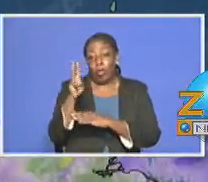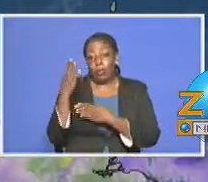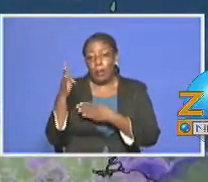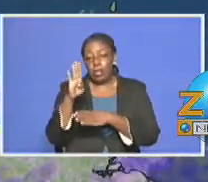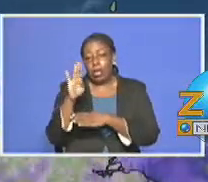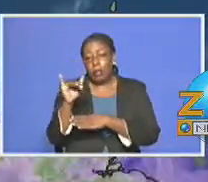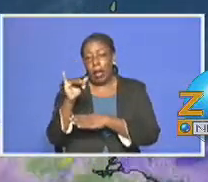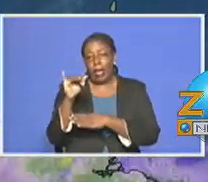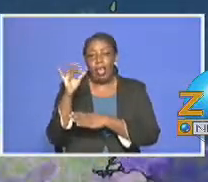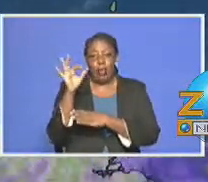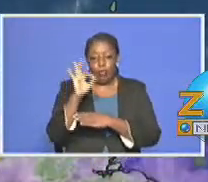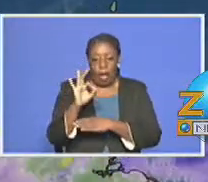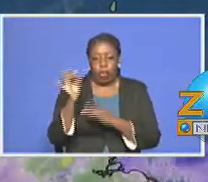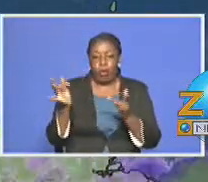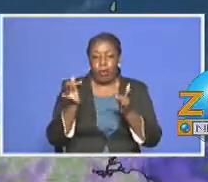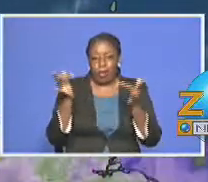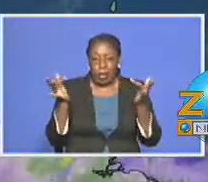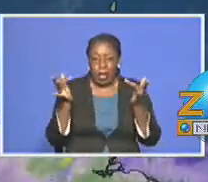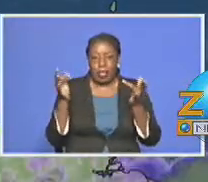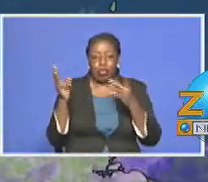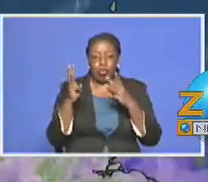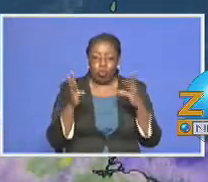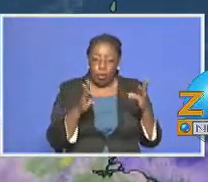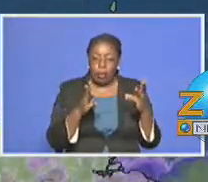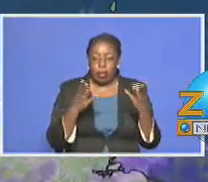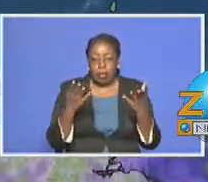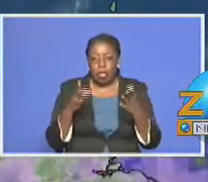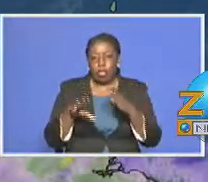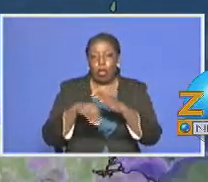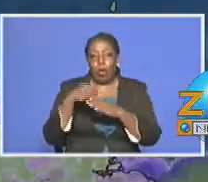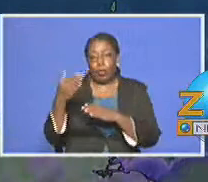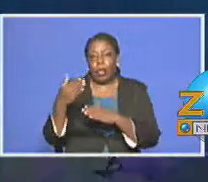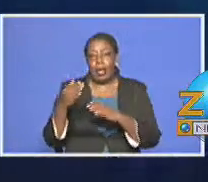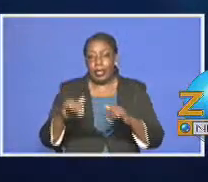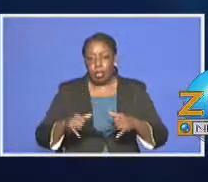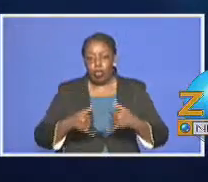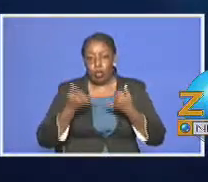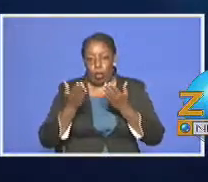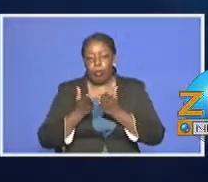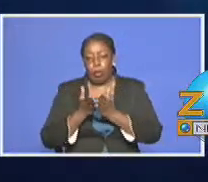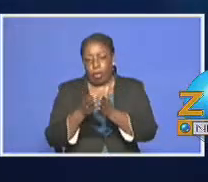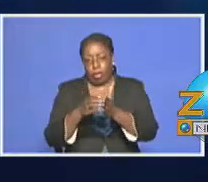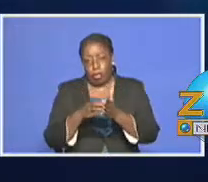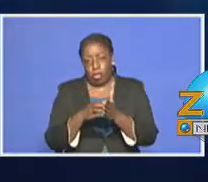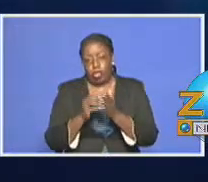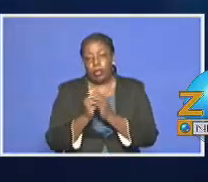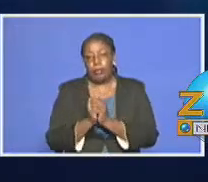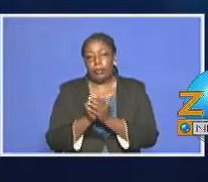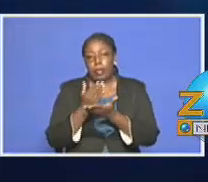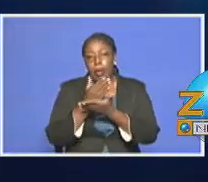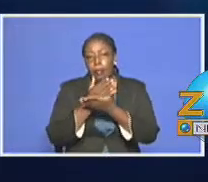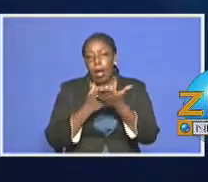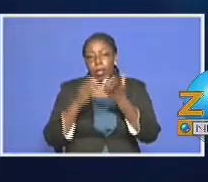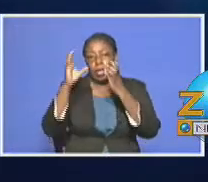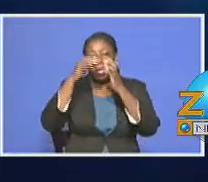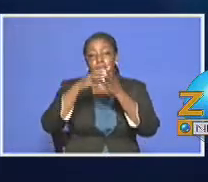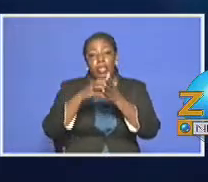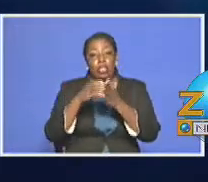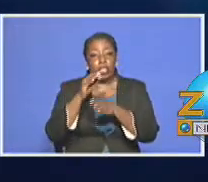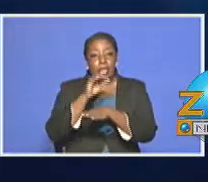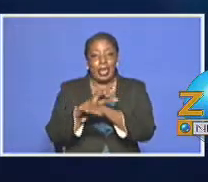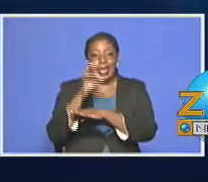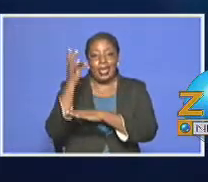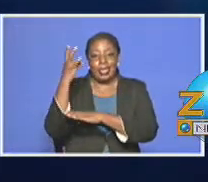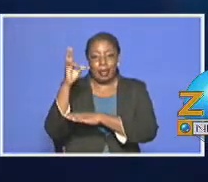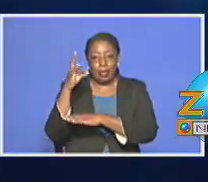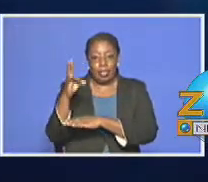we'll have light and variable winds with very flat seas. So go out there and enjoy the boating conditions. Partly cloudy conditions tonight, those